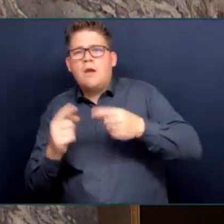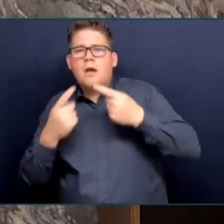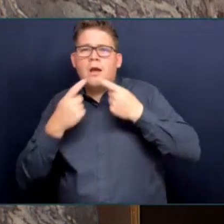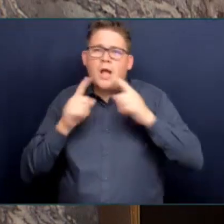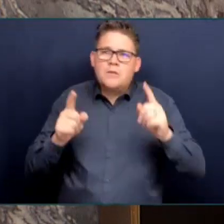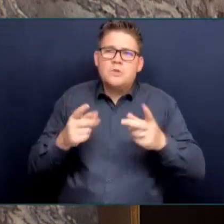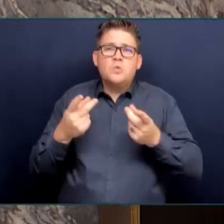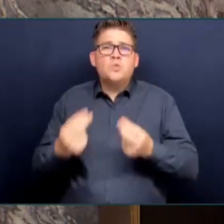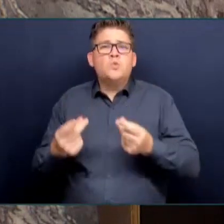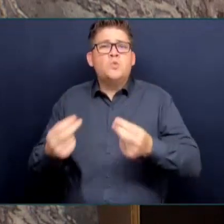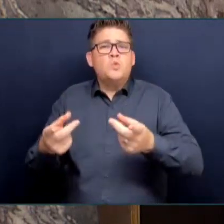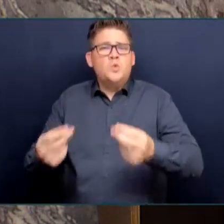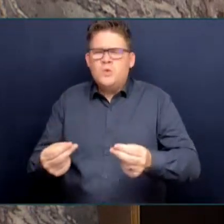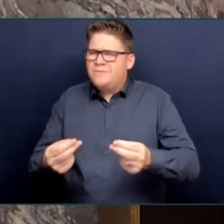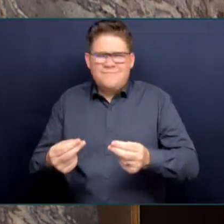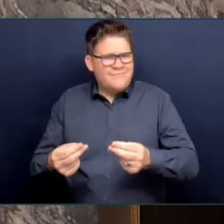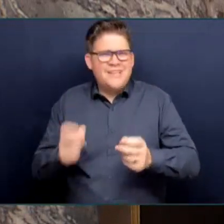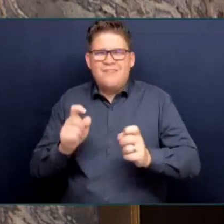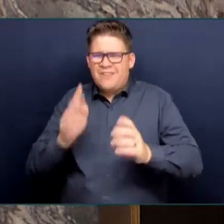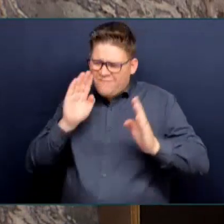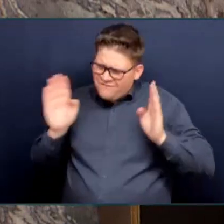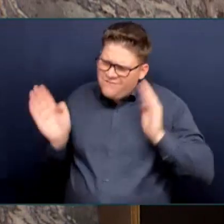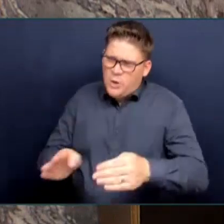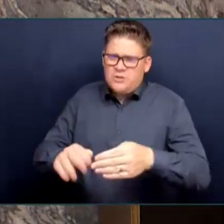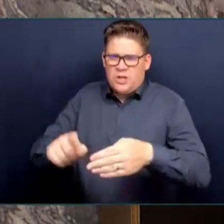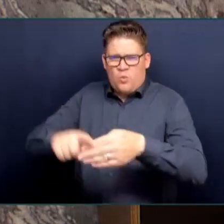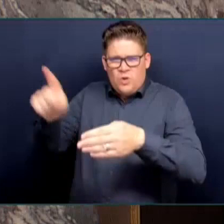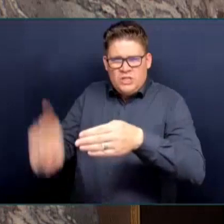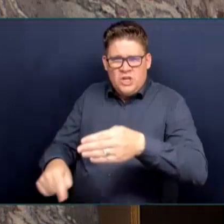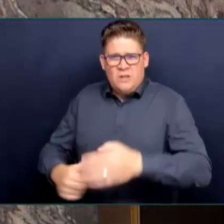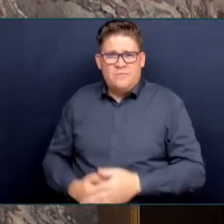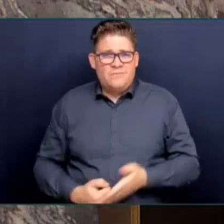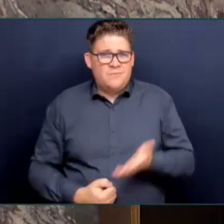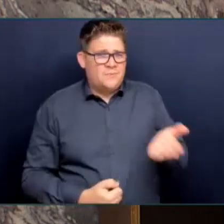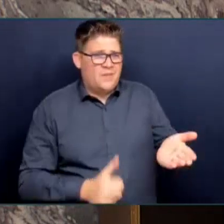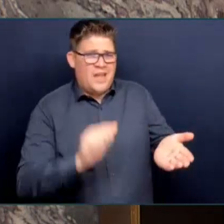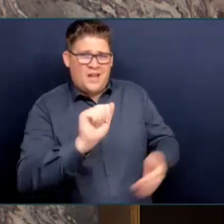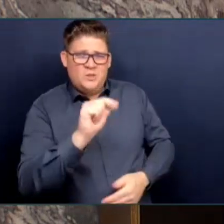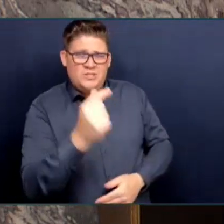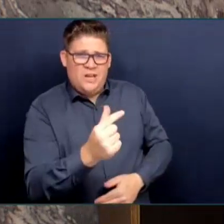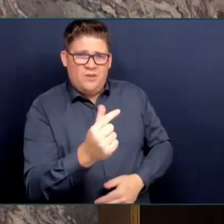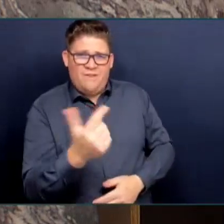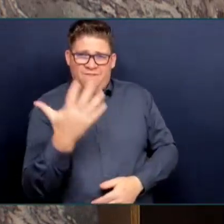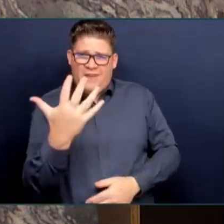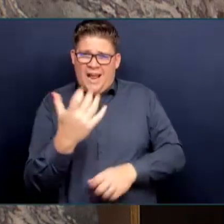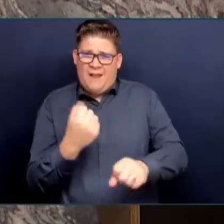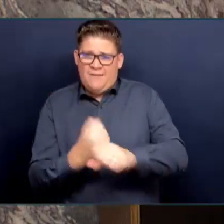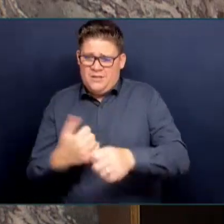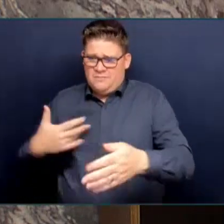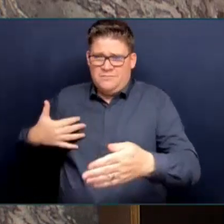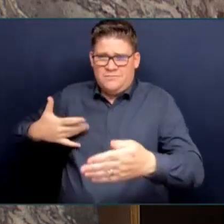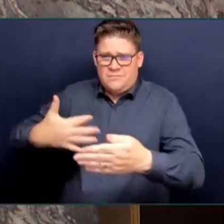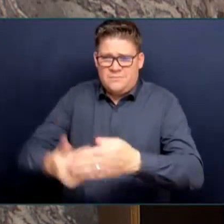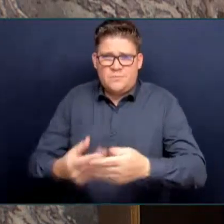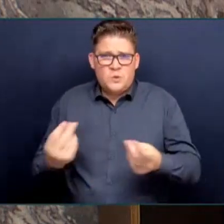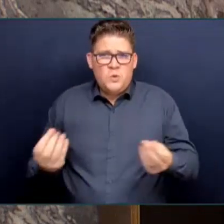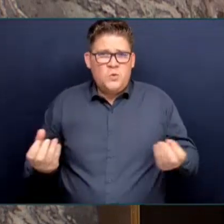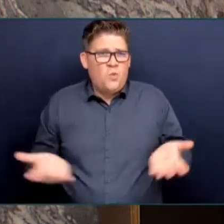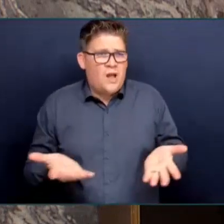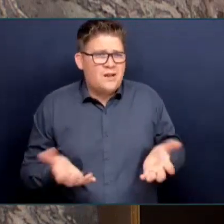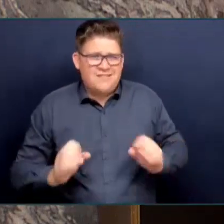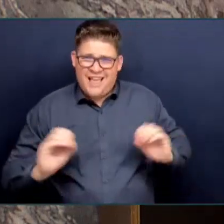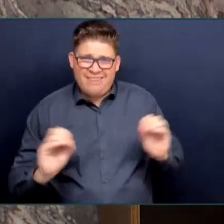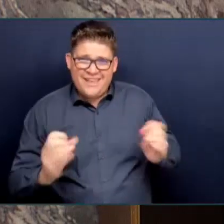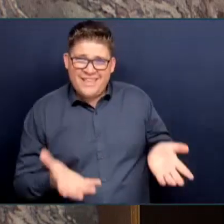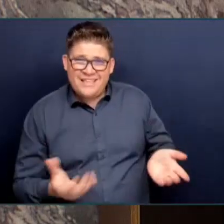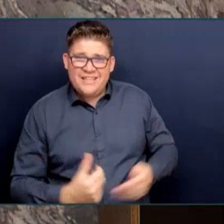5 years to do exactly that. Here's what British Columbians know. They know about the Premier's long history of anti-police